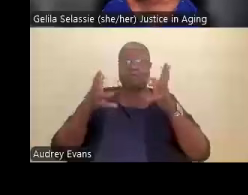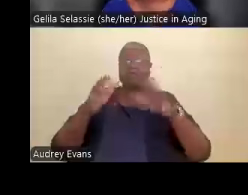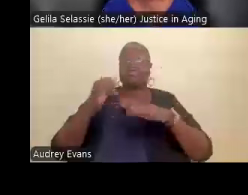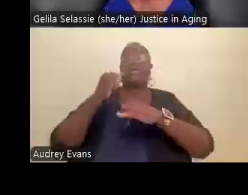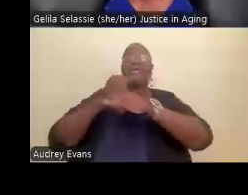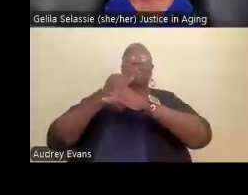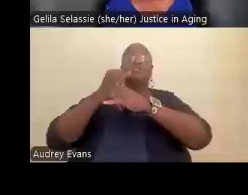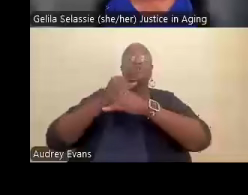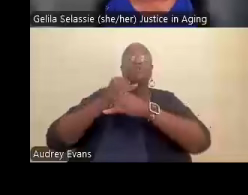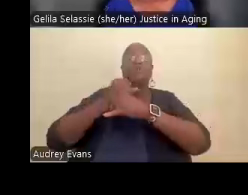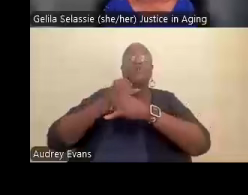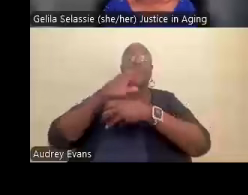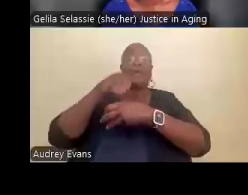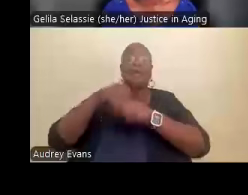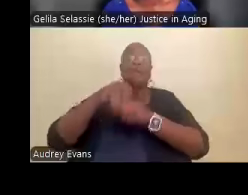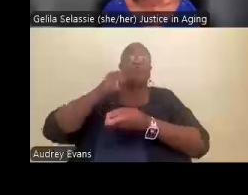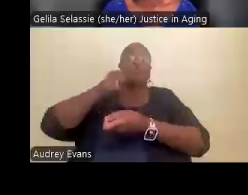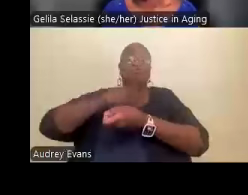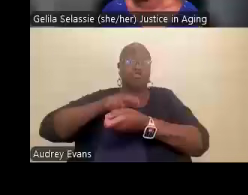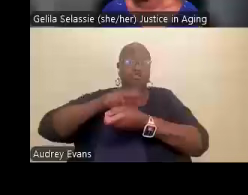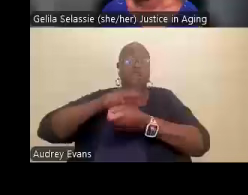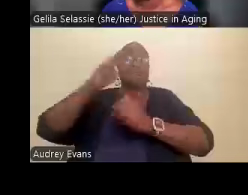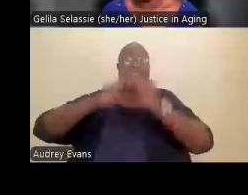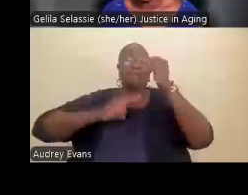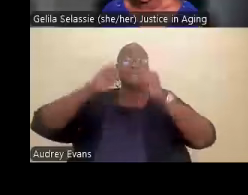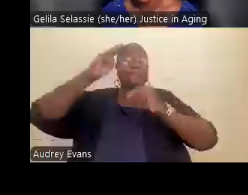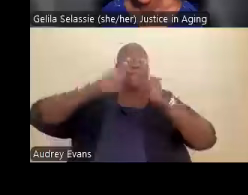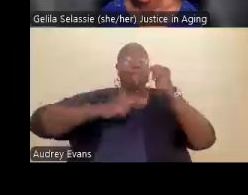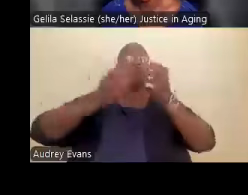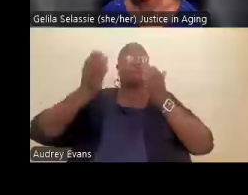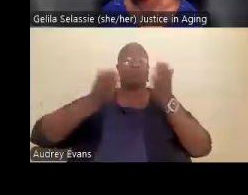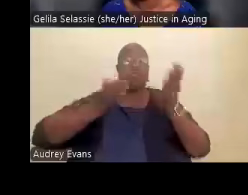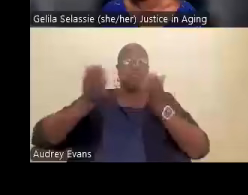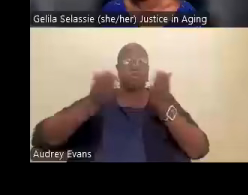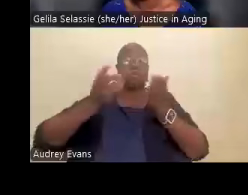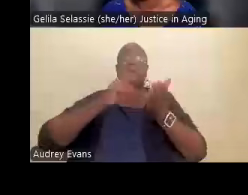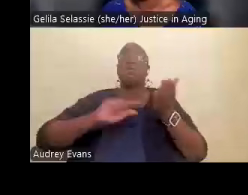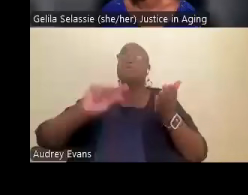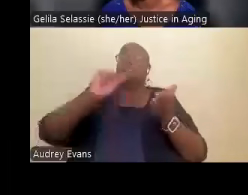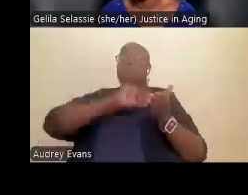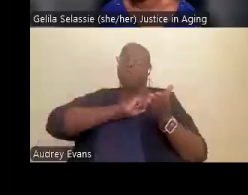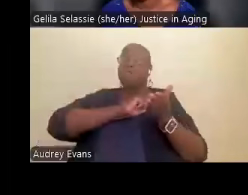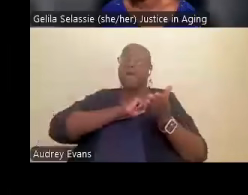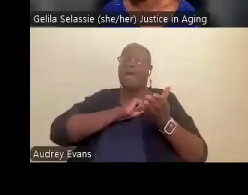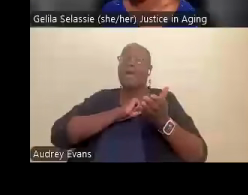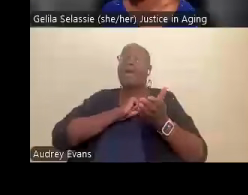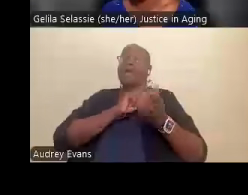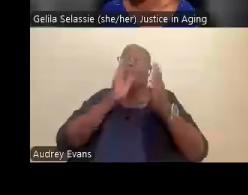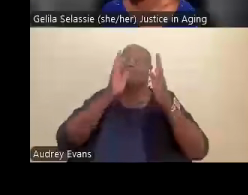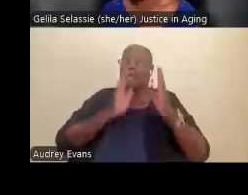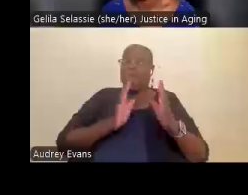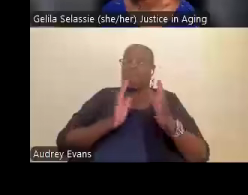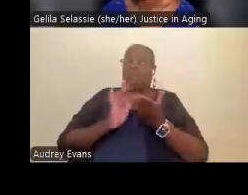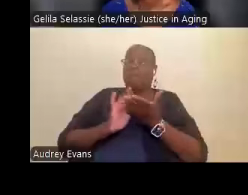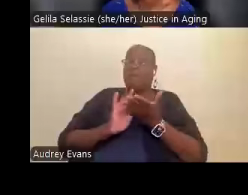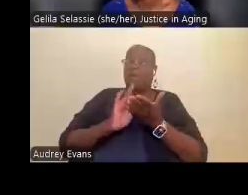care includes nursing facility services. To qualify, an individual's medical needs must meet